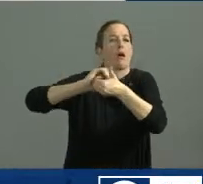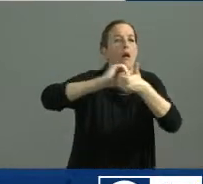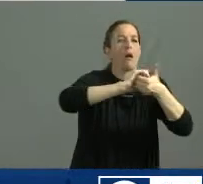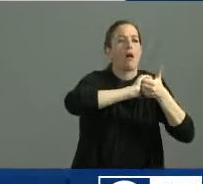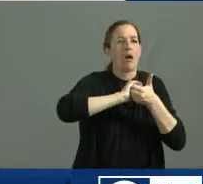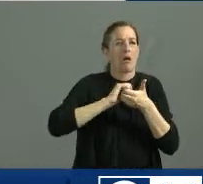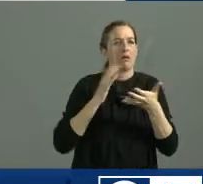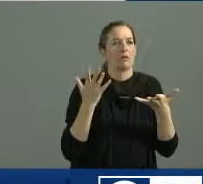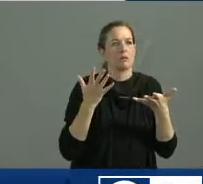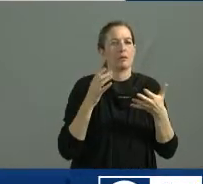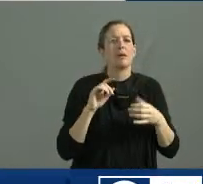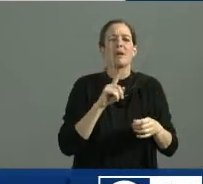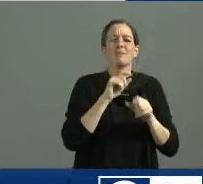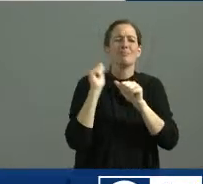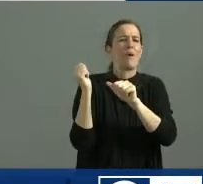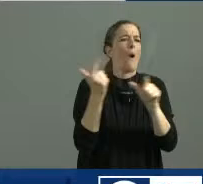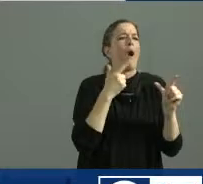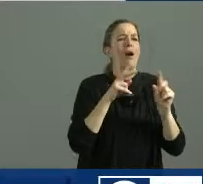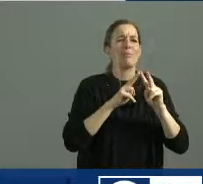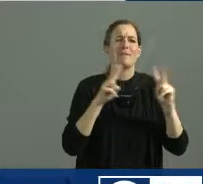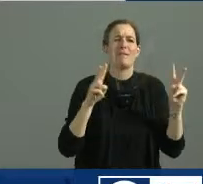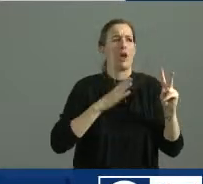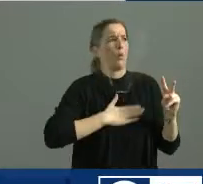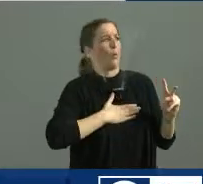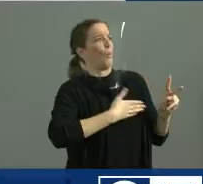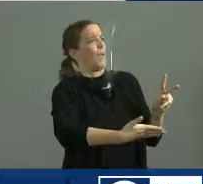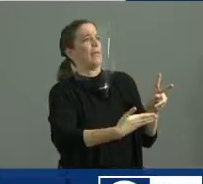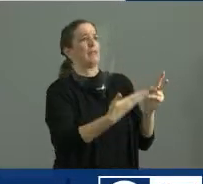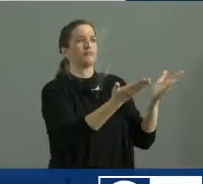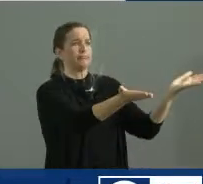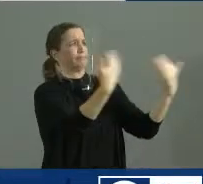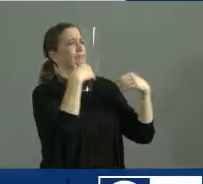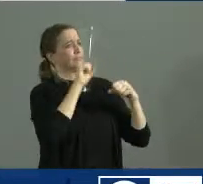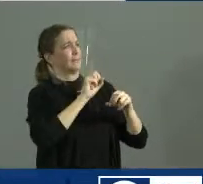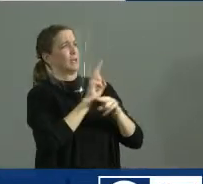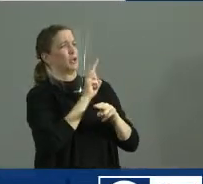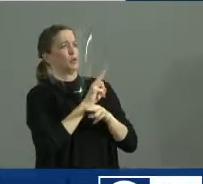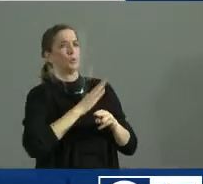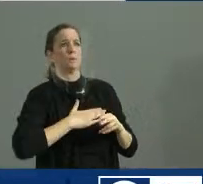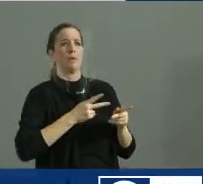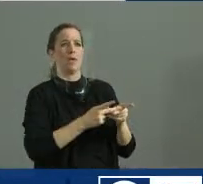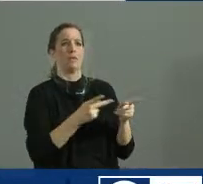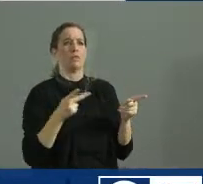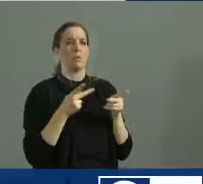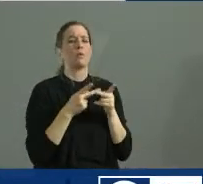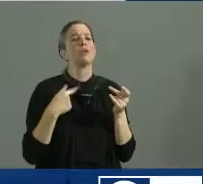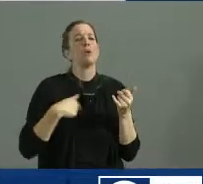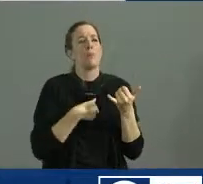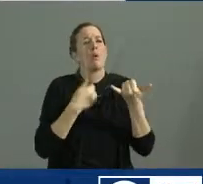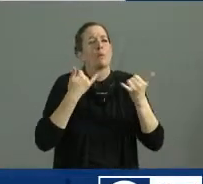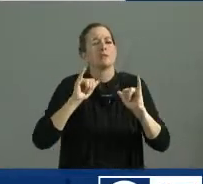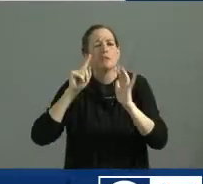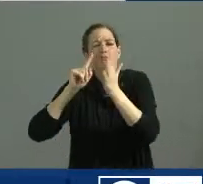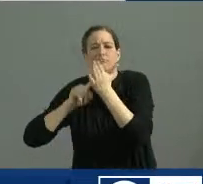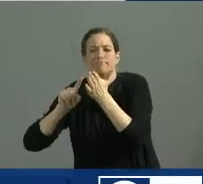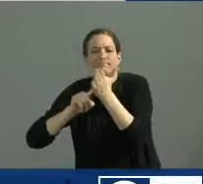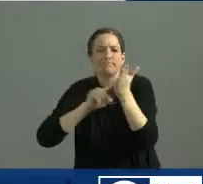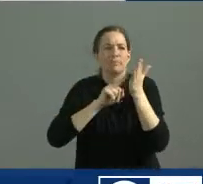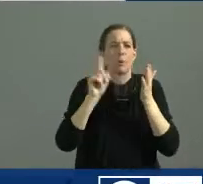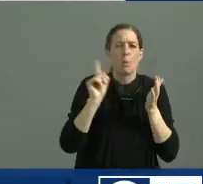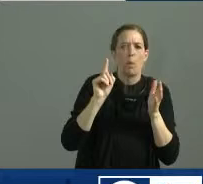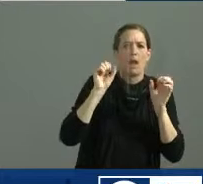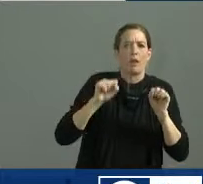everyone has been very gracious with that, but those would be the kind of sites that we would be looking at as we expand mass vaccination sites.